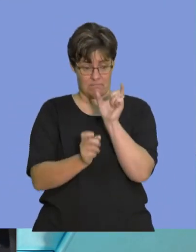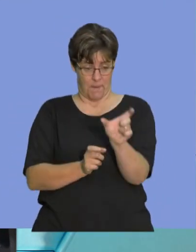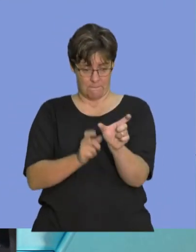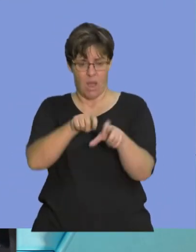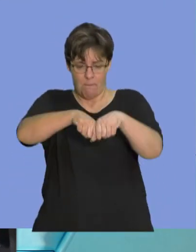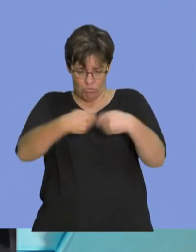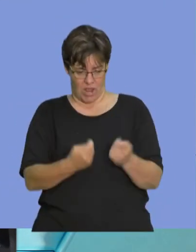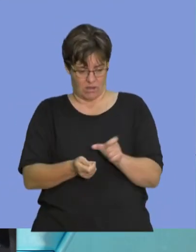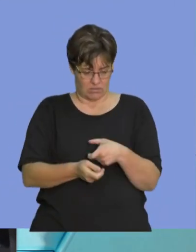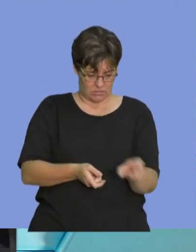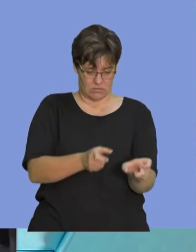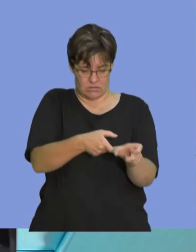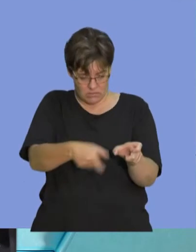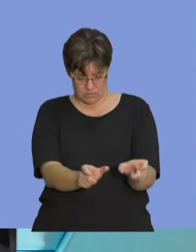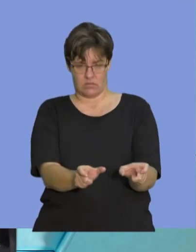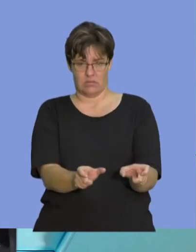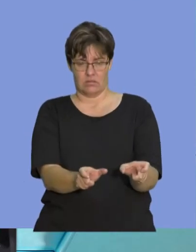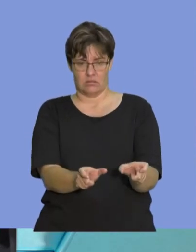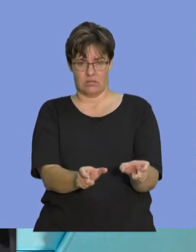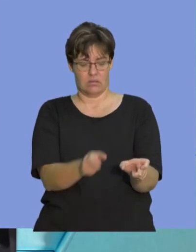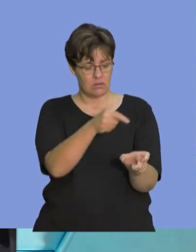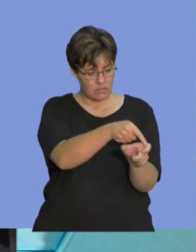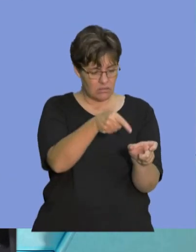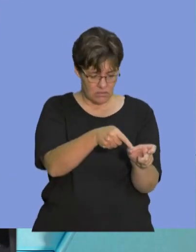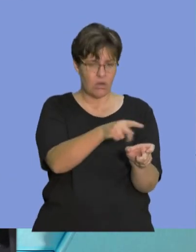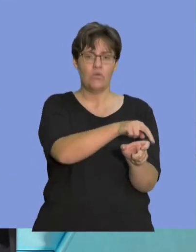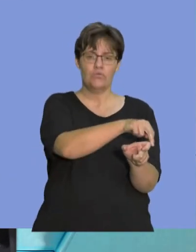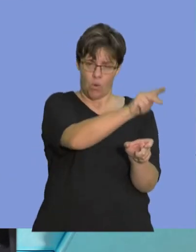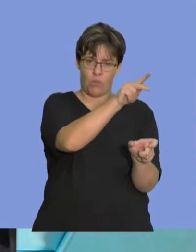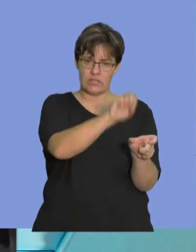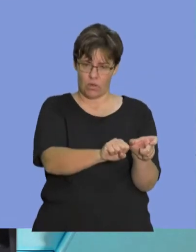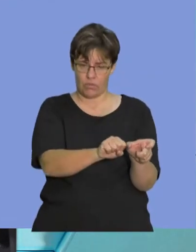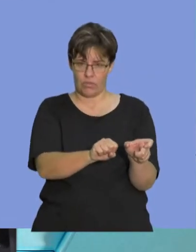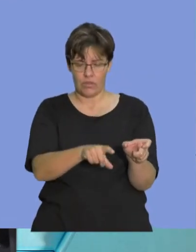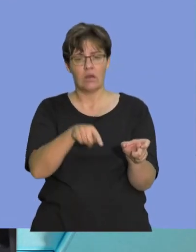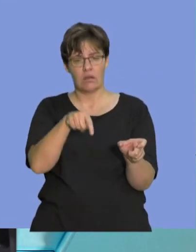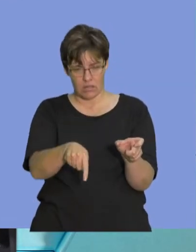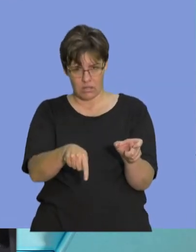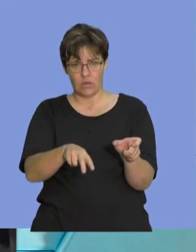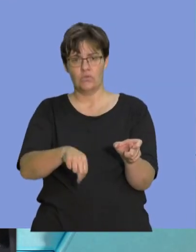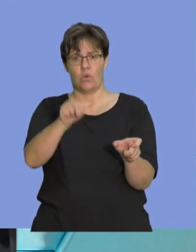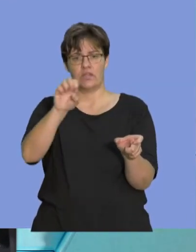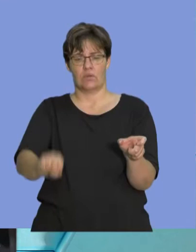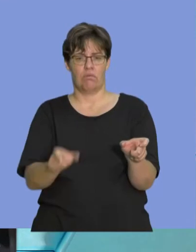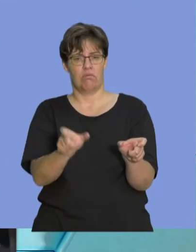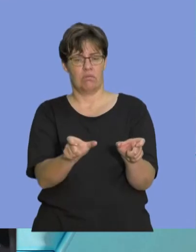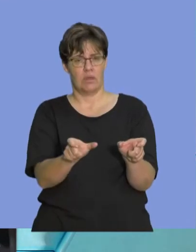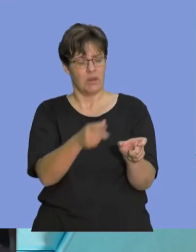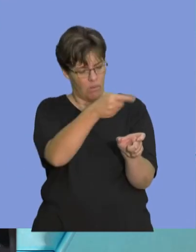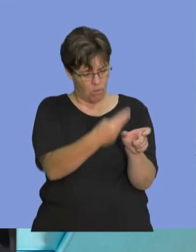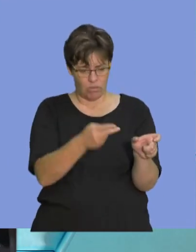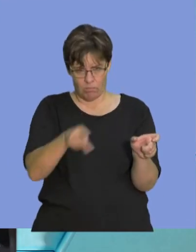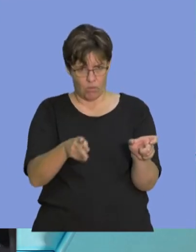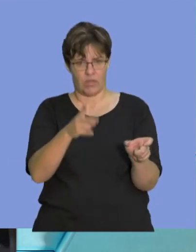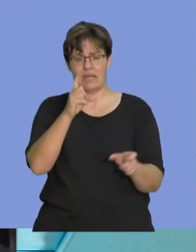here and we break it down into two parts, what results are two small magnets, okay? And in both cases, it's